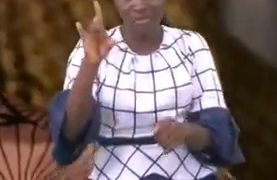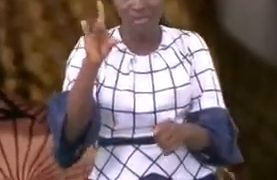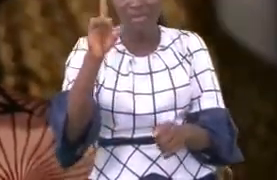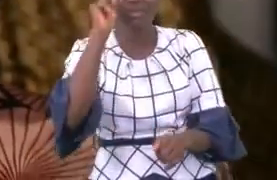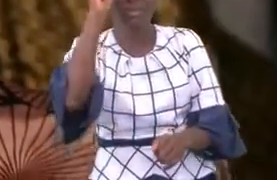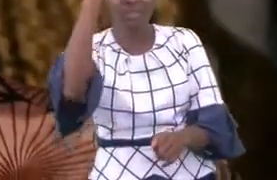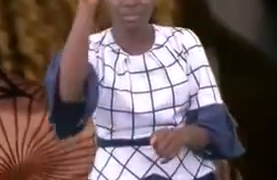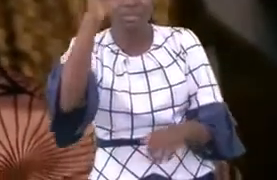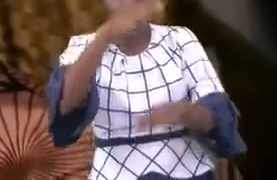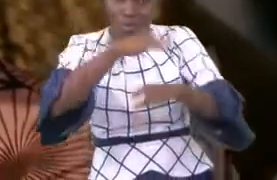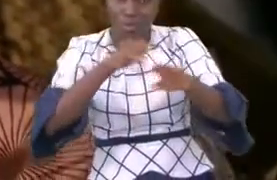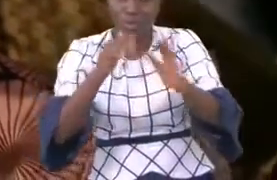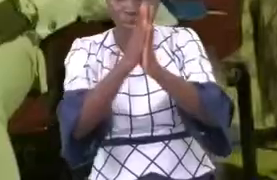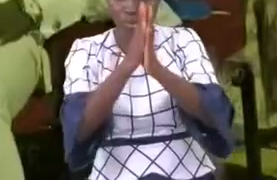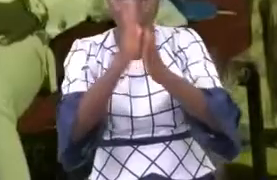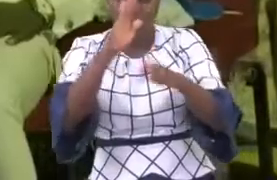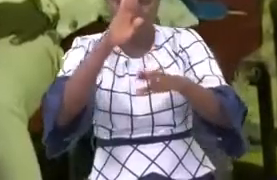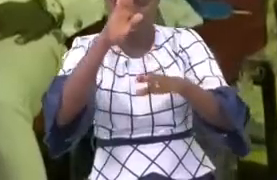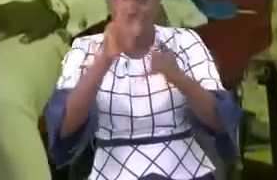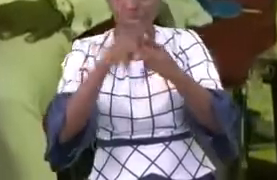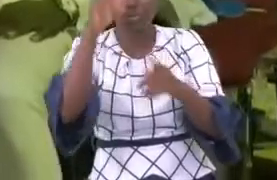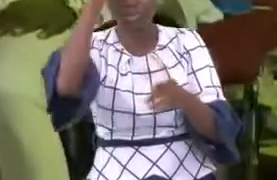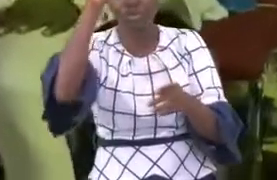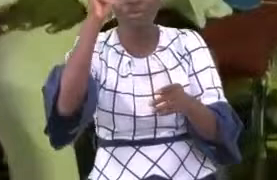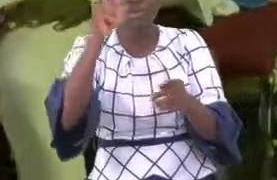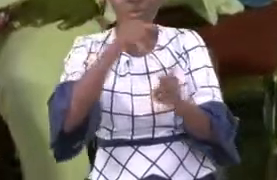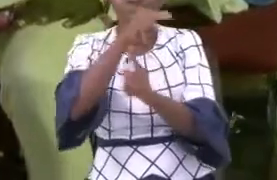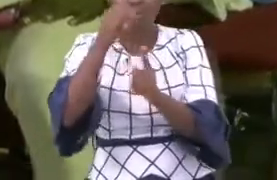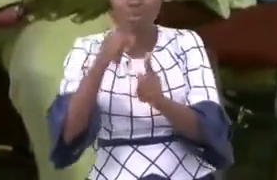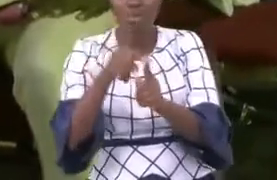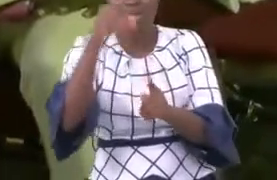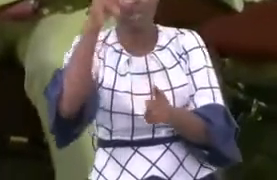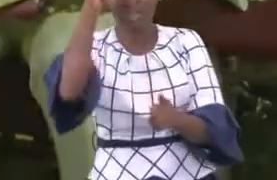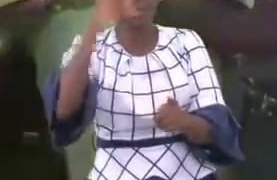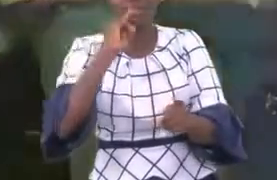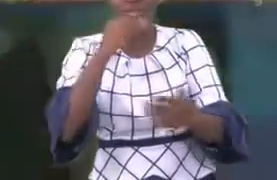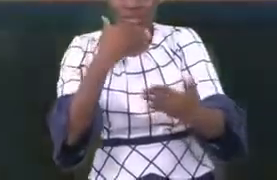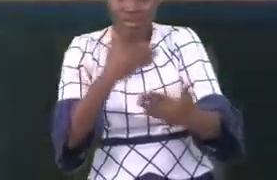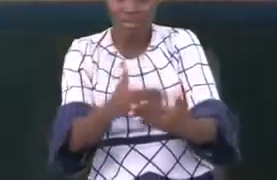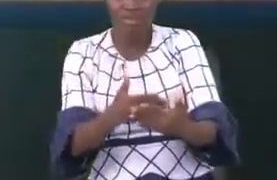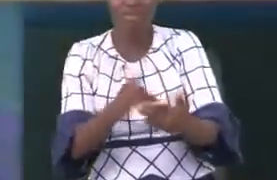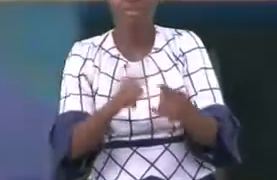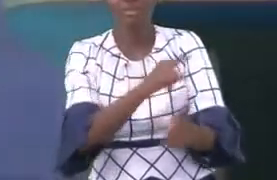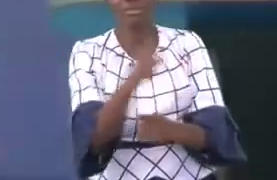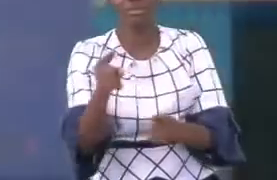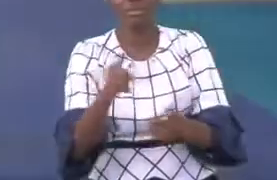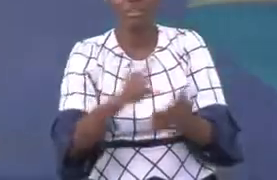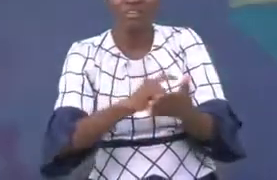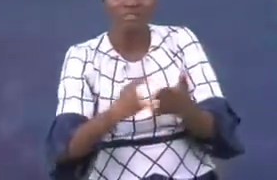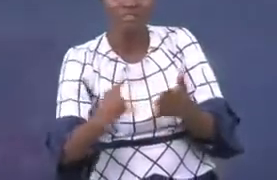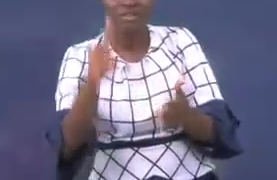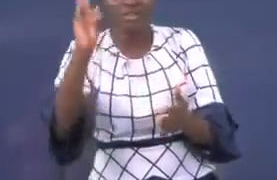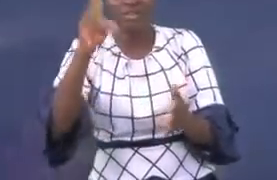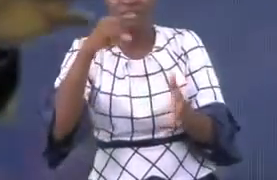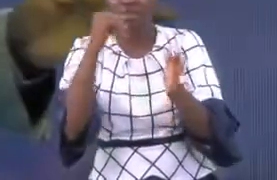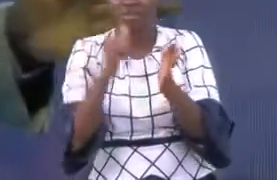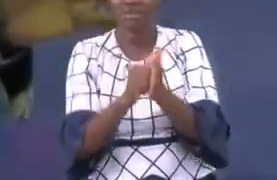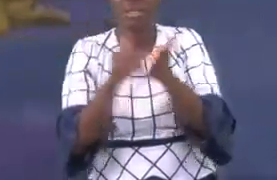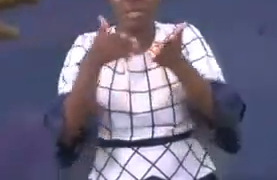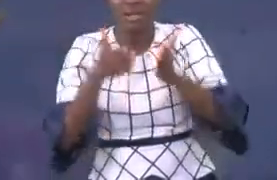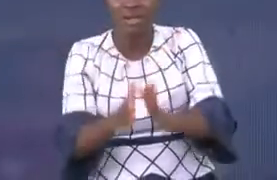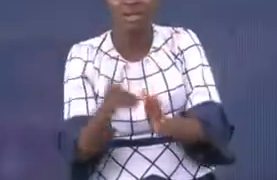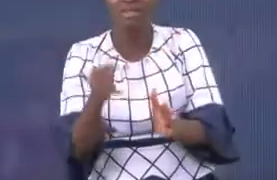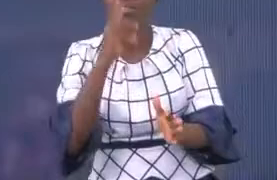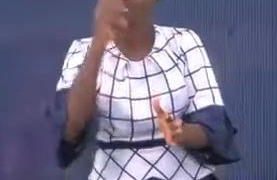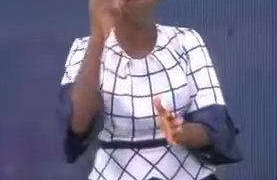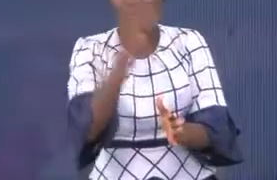In verse 7 it says, let the wicked forsake his way. You want to come